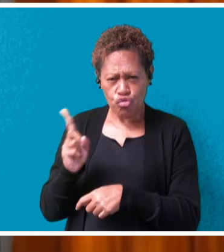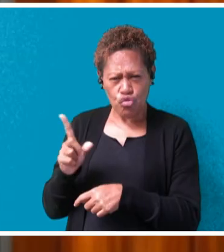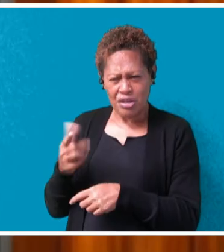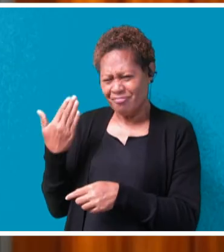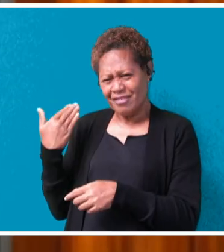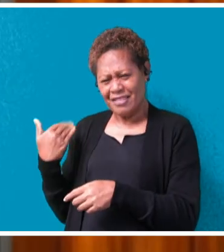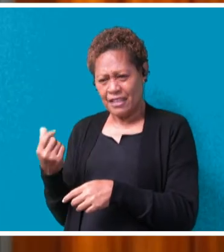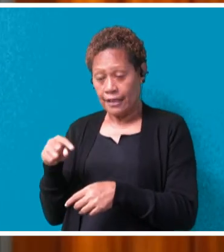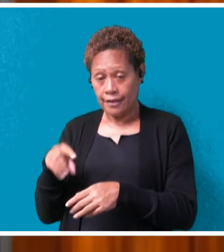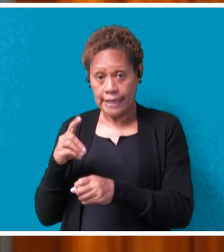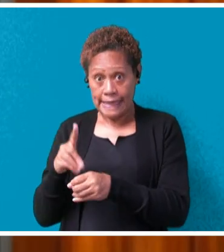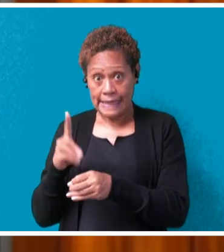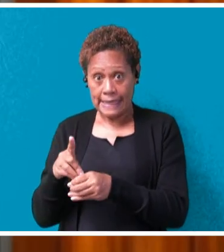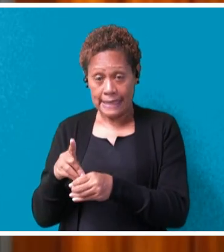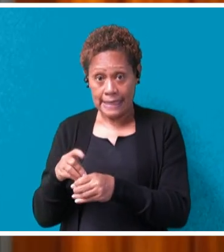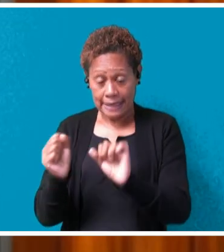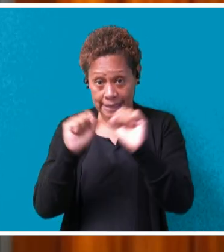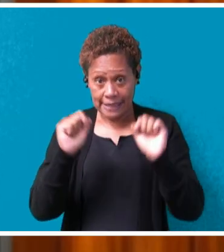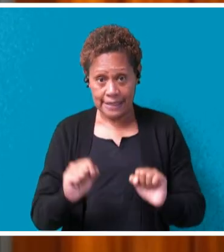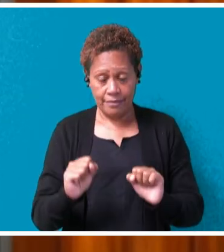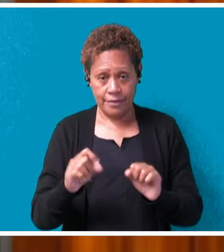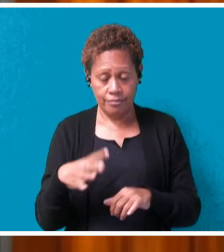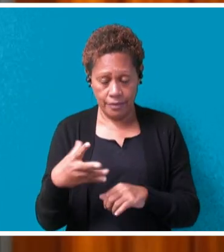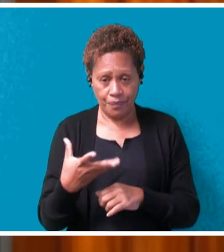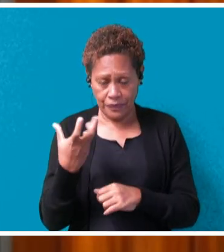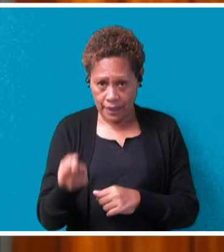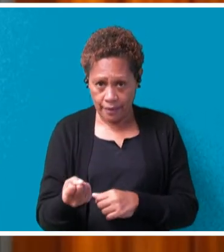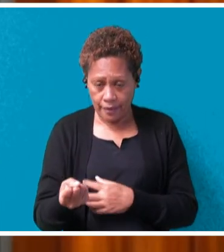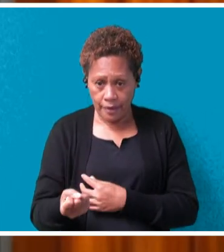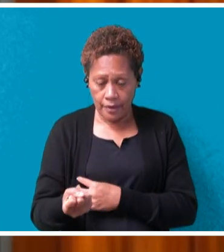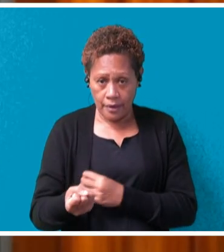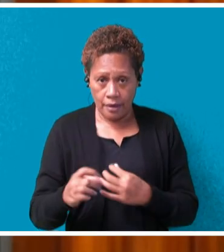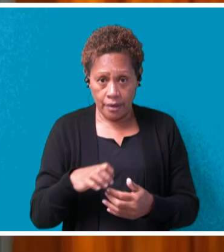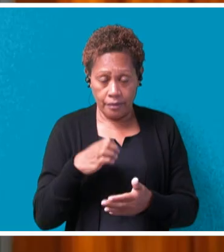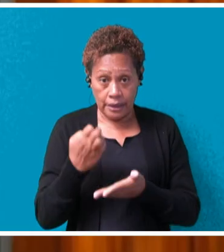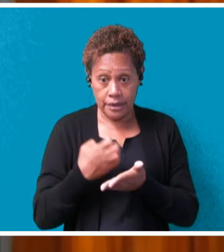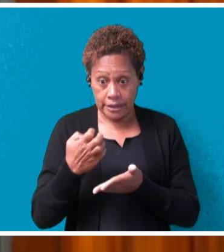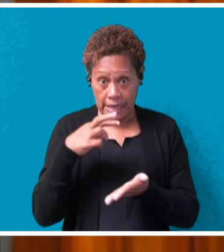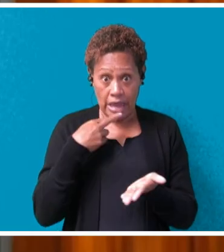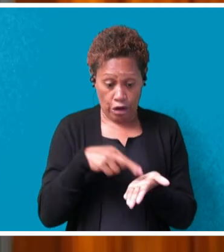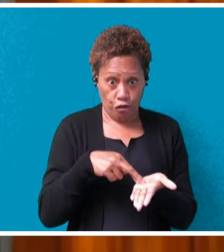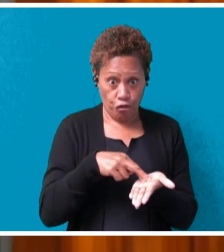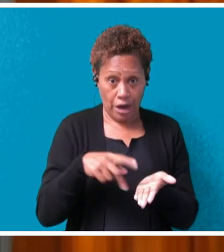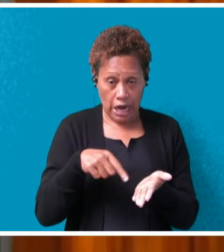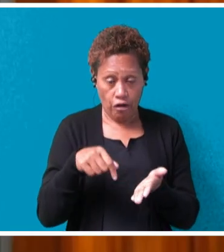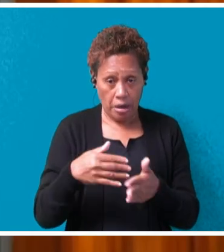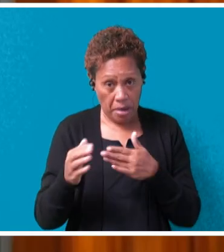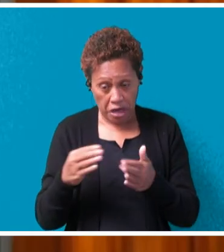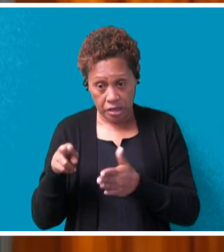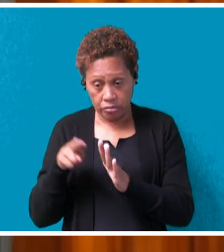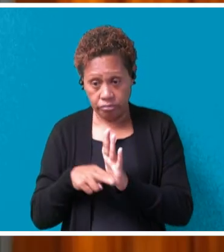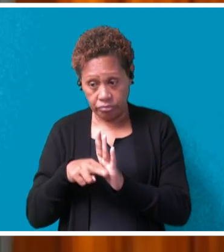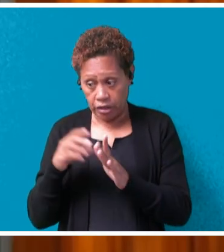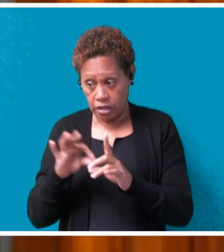systems, improving processing efficiency, strengthening record management, and enhancing governance